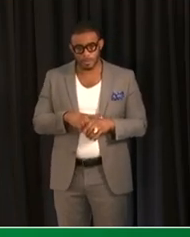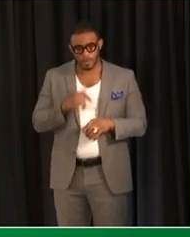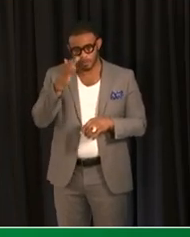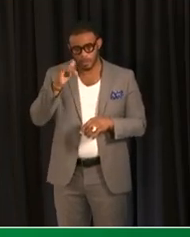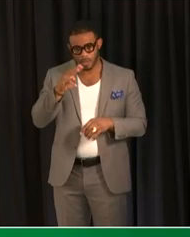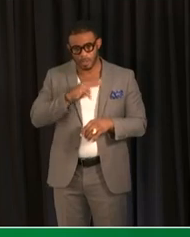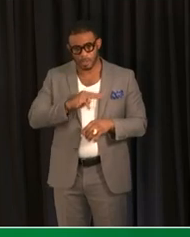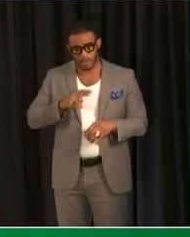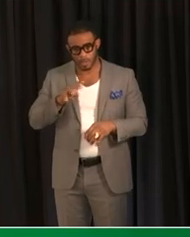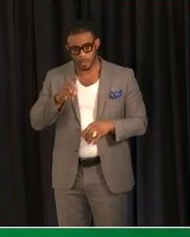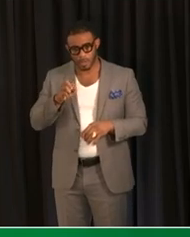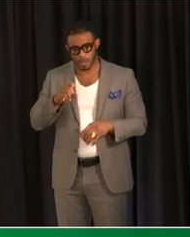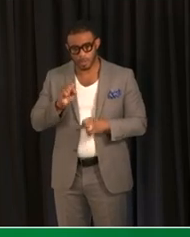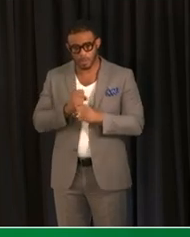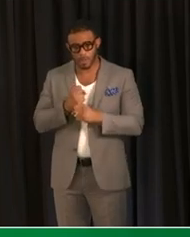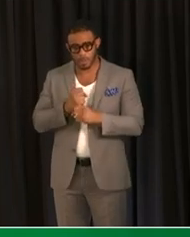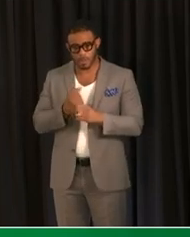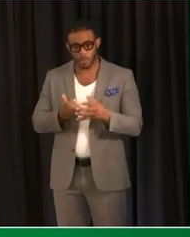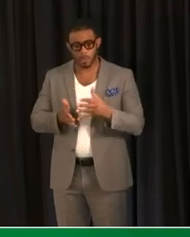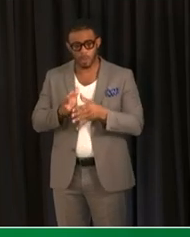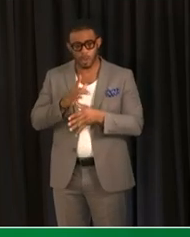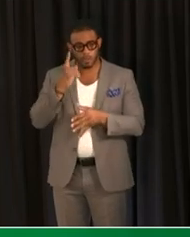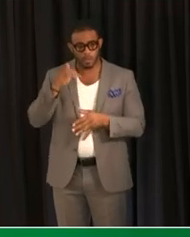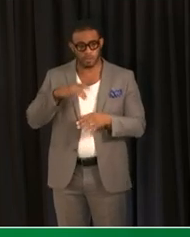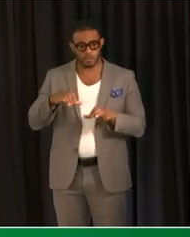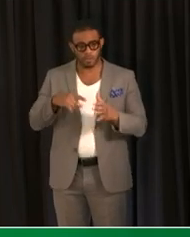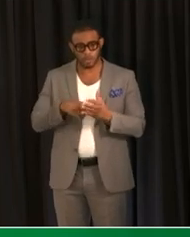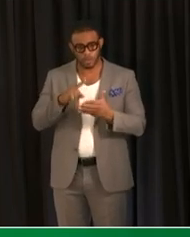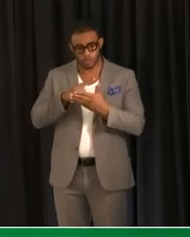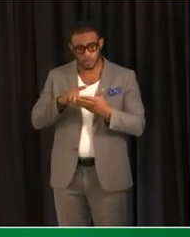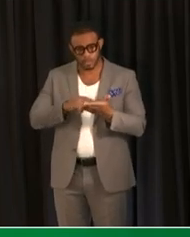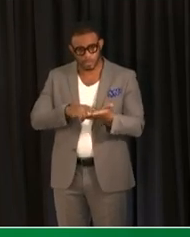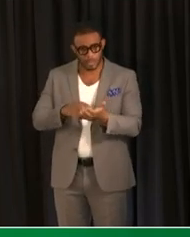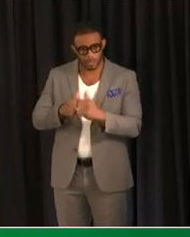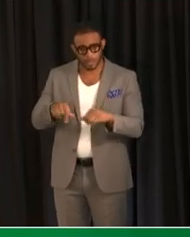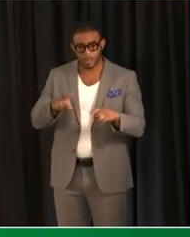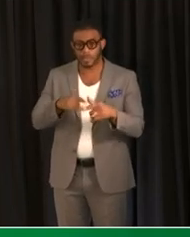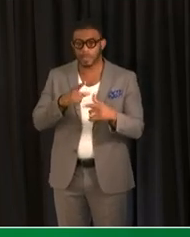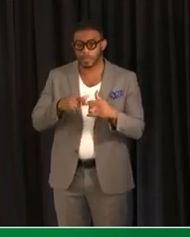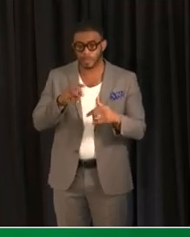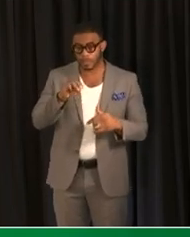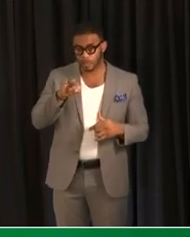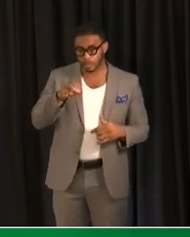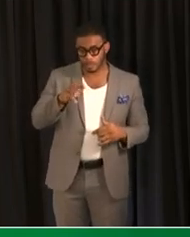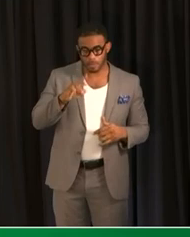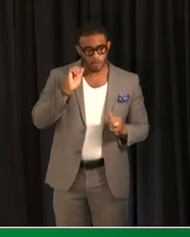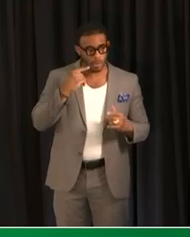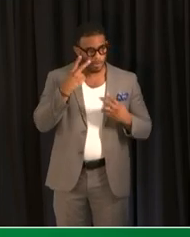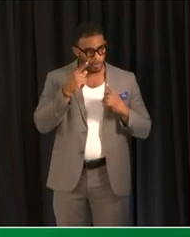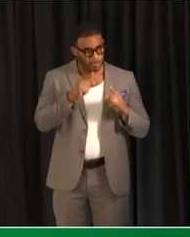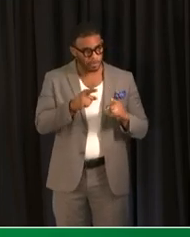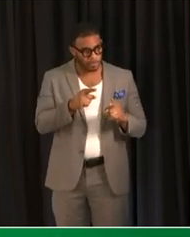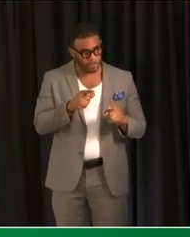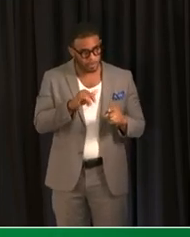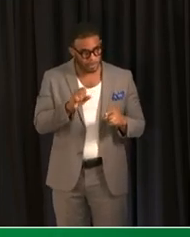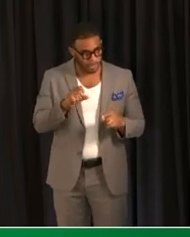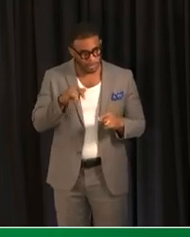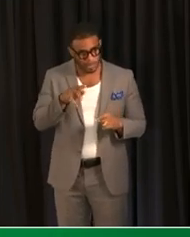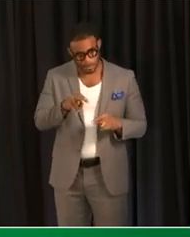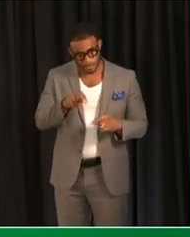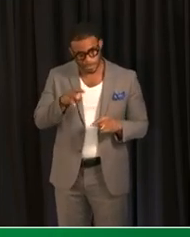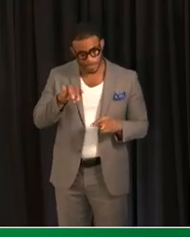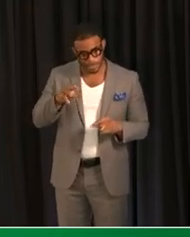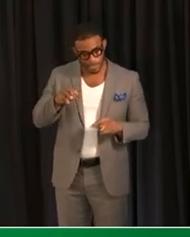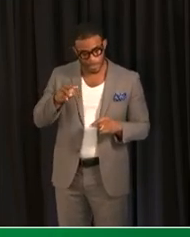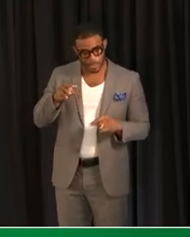and that's why Mayor Bowser made it a priority for us to do this weekly check-in with you. And then for Miriam, we're all going to visit you at Pan